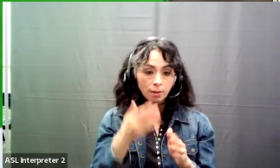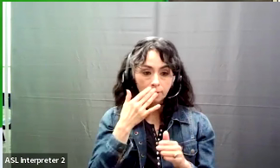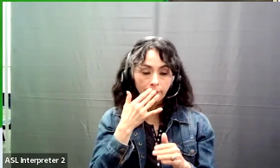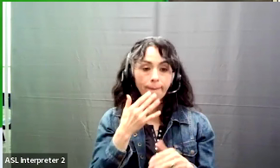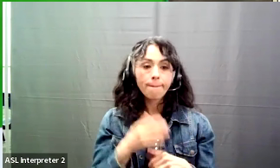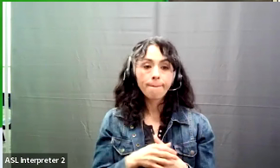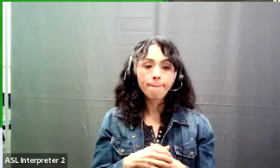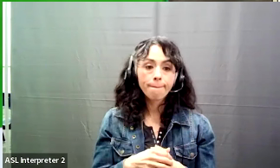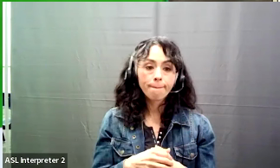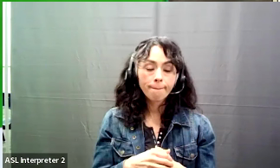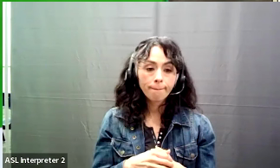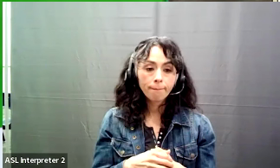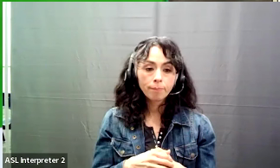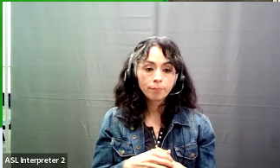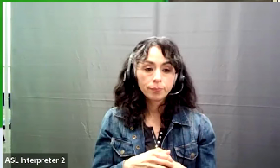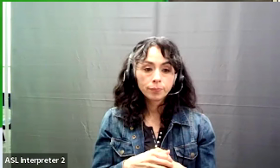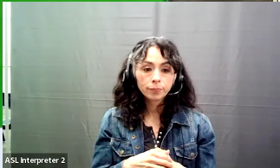represents. And